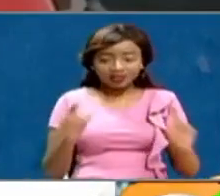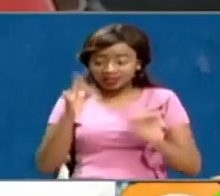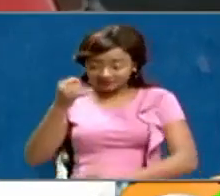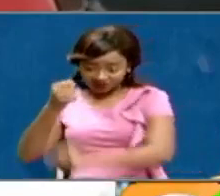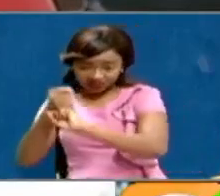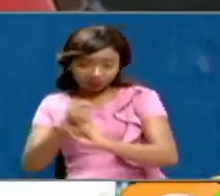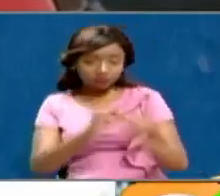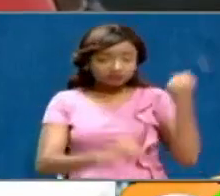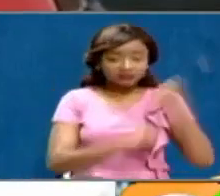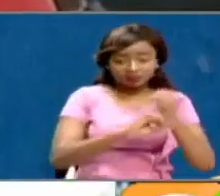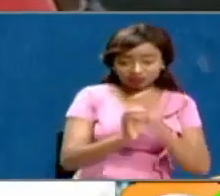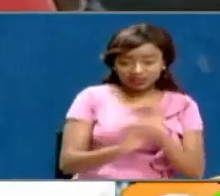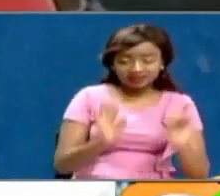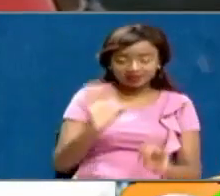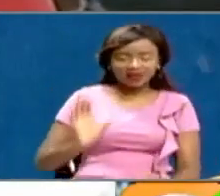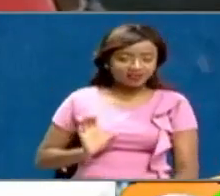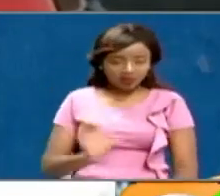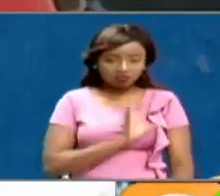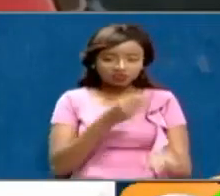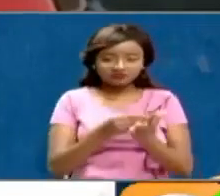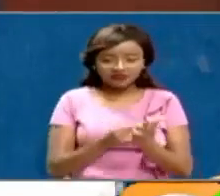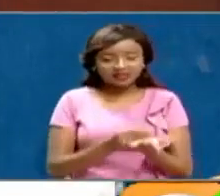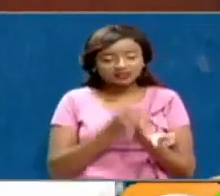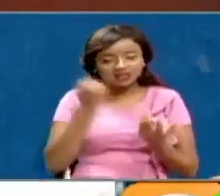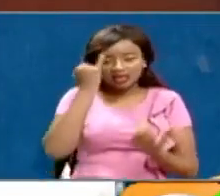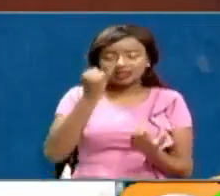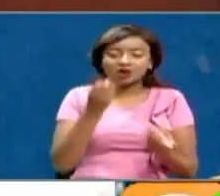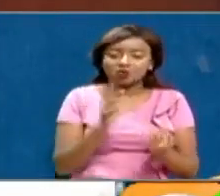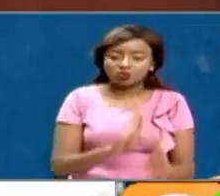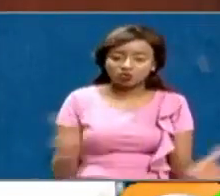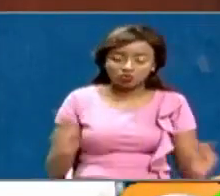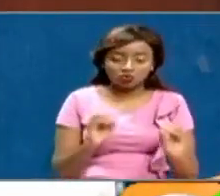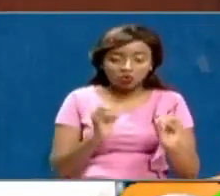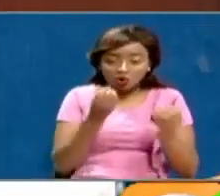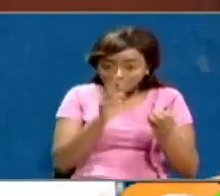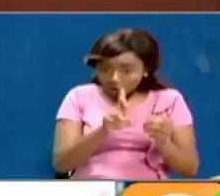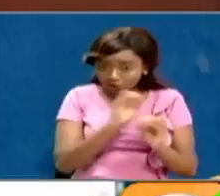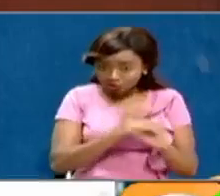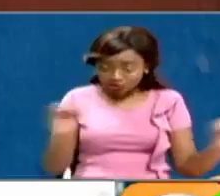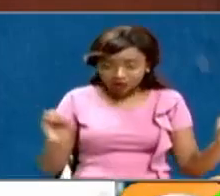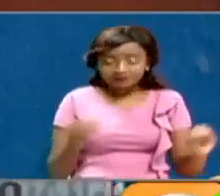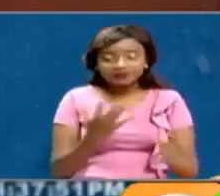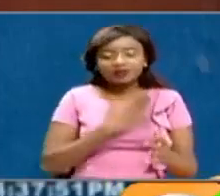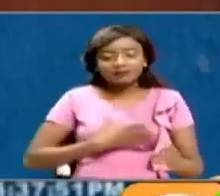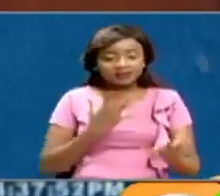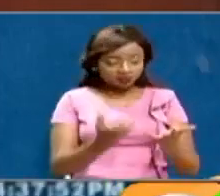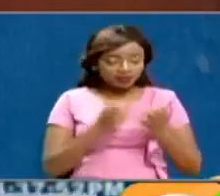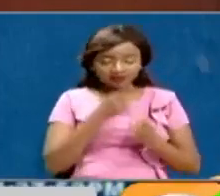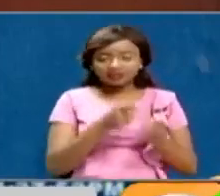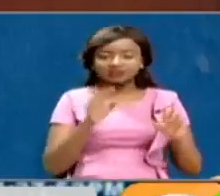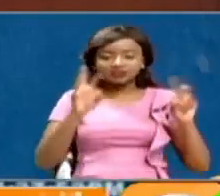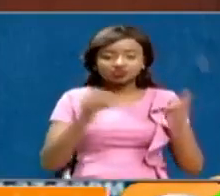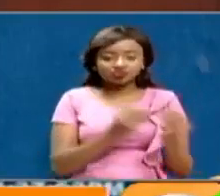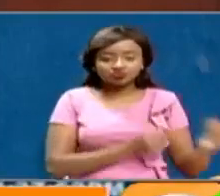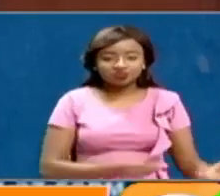kupinga pendekezo la kamati ya fedha ikisalia swala nyeti. We need to have the entire thing sorted out. We need to